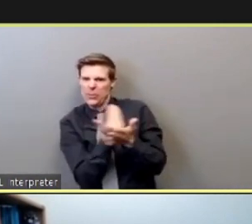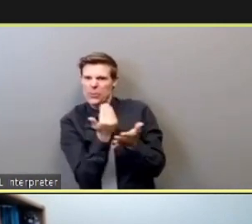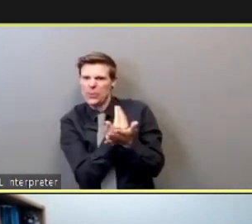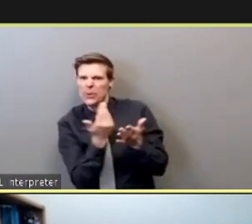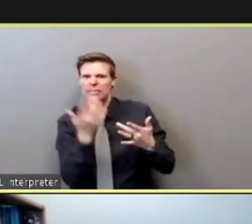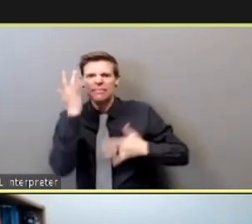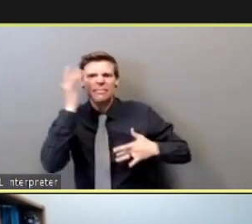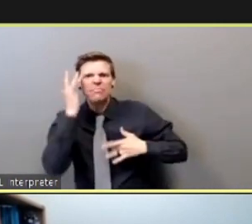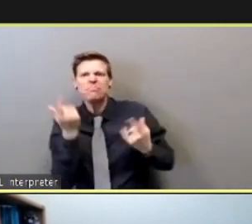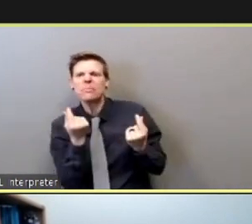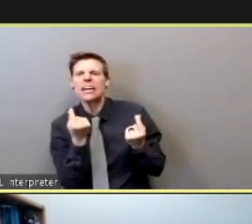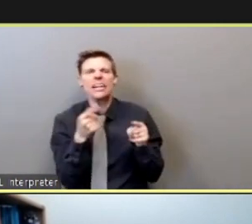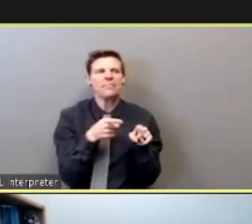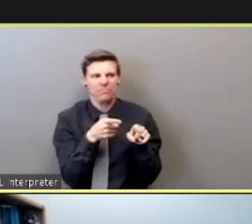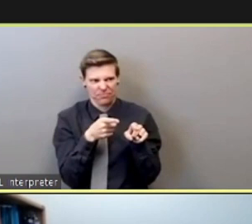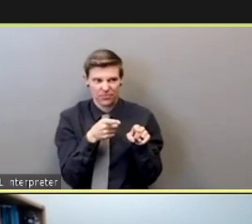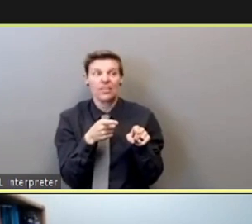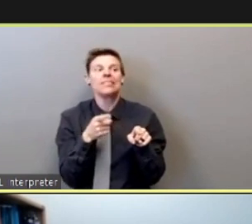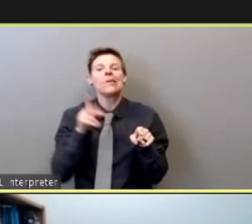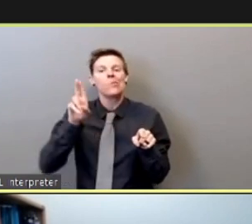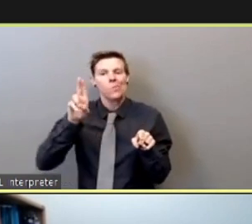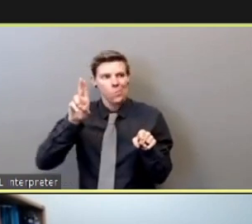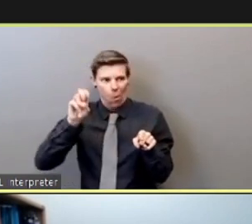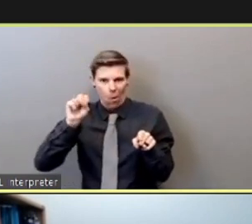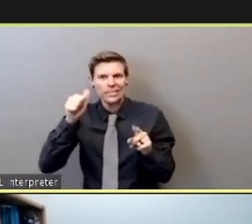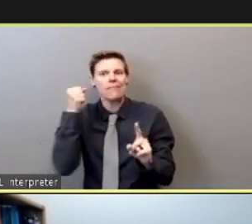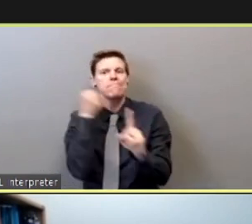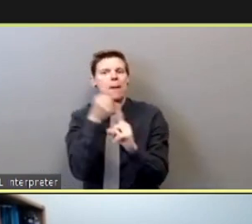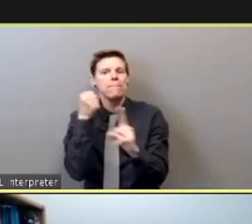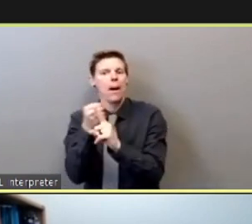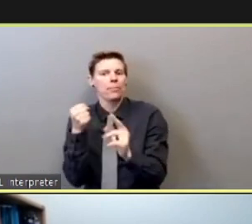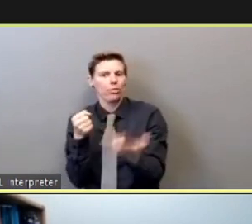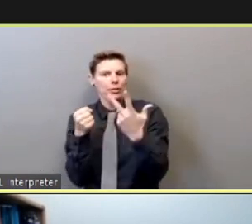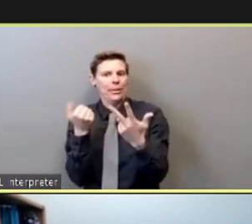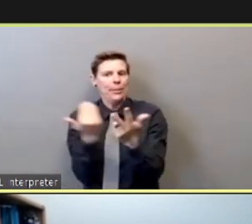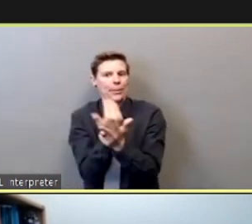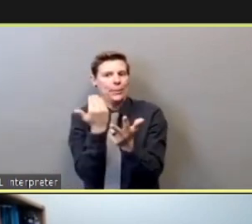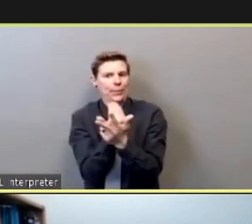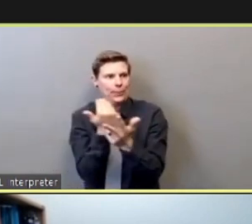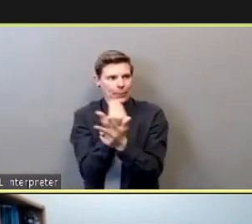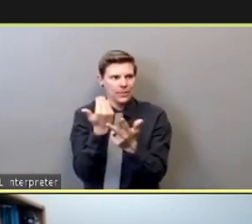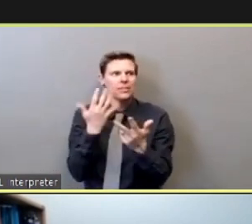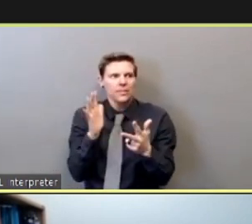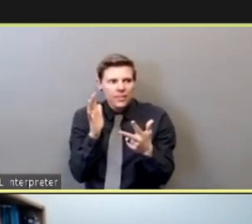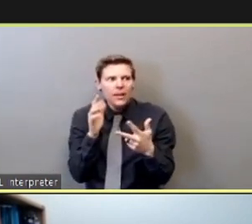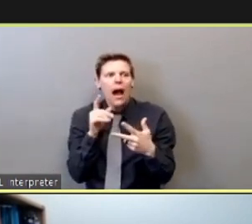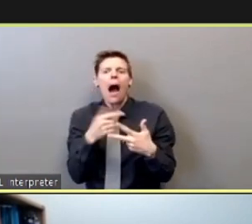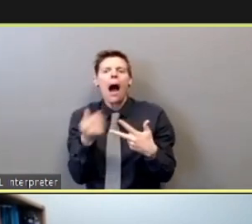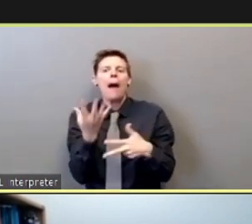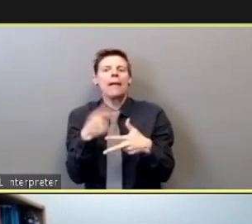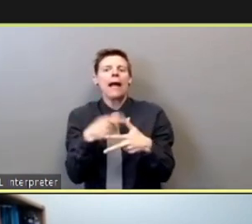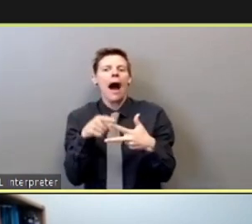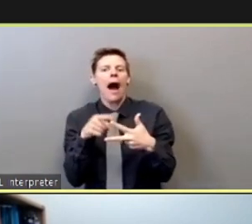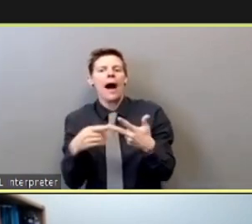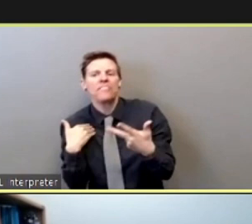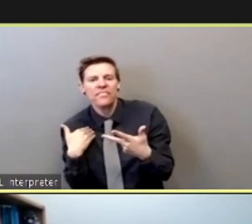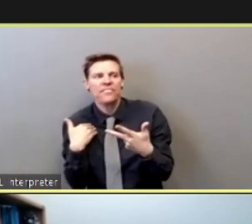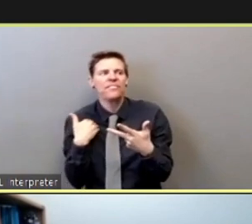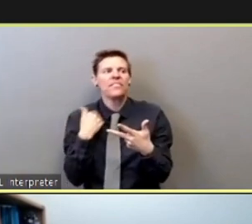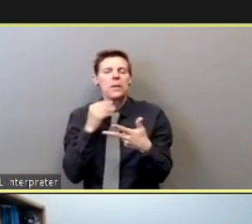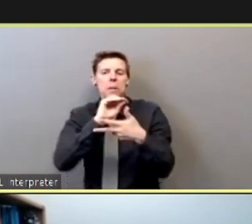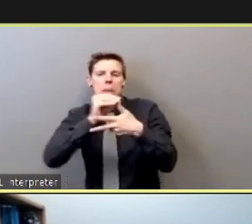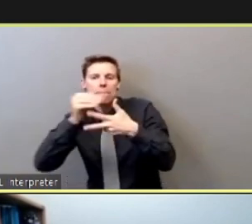United States as well. And you can see the number of cases that have been reported here in the US and the number of